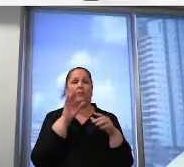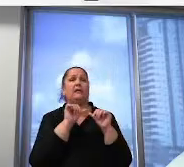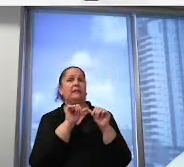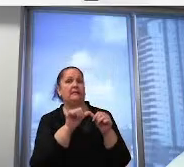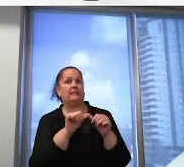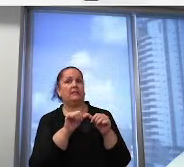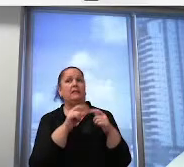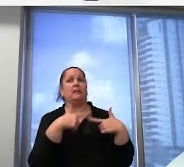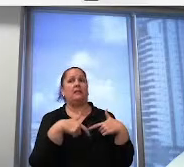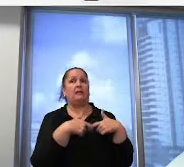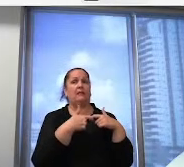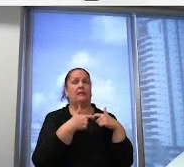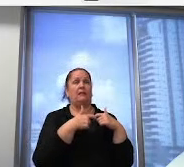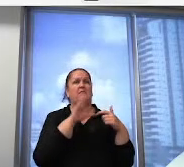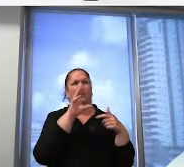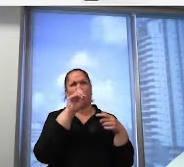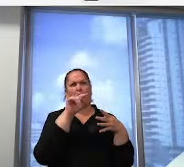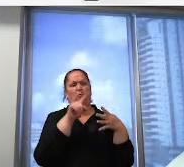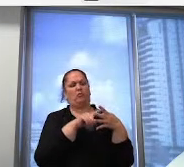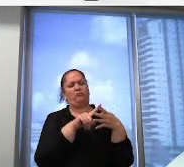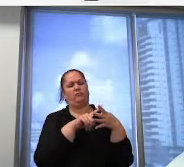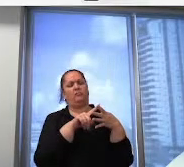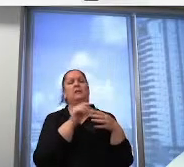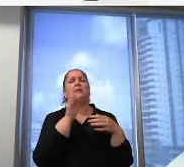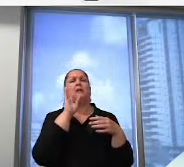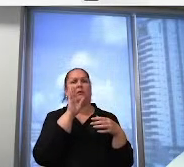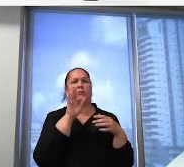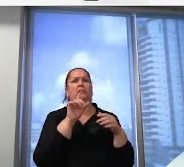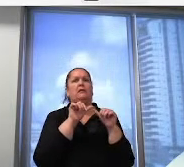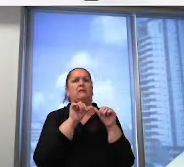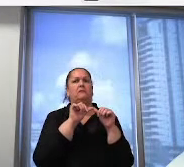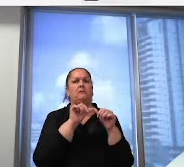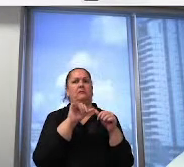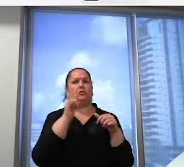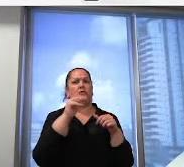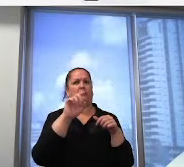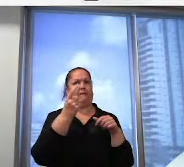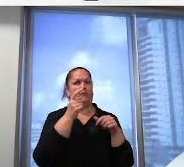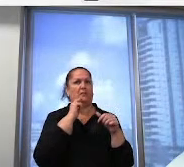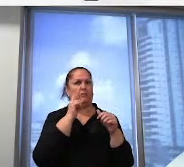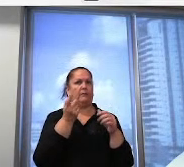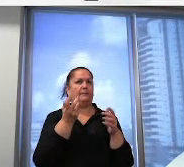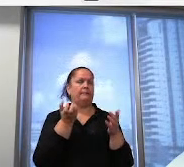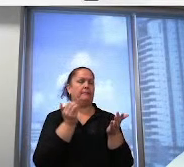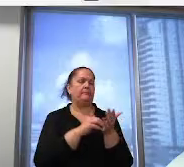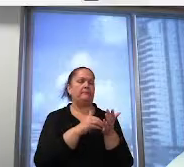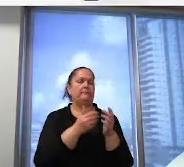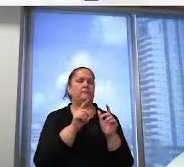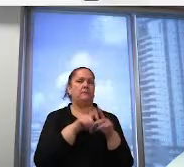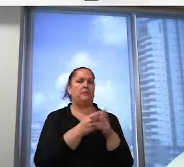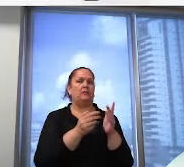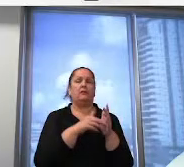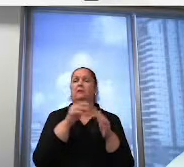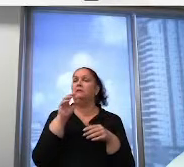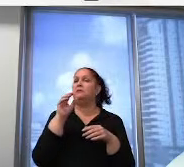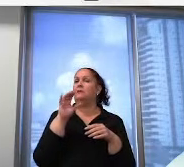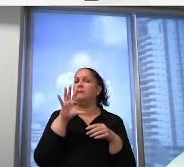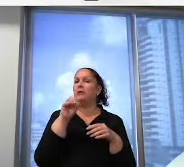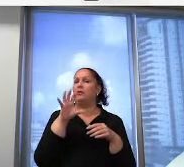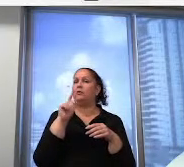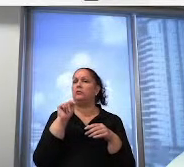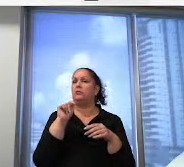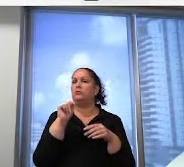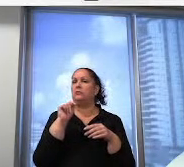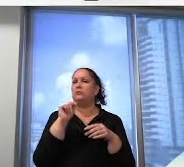will continue. So it was a stop to the start of October. It will continue January 1st. So by